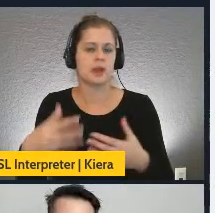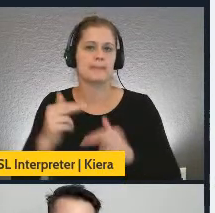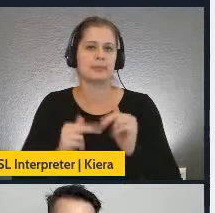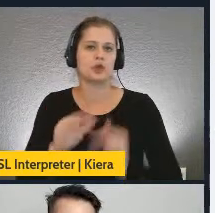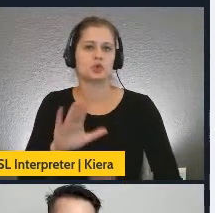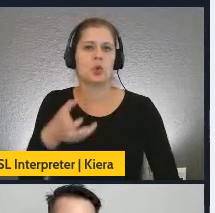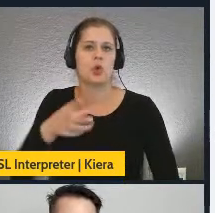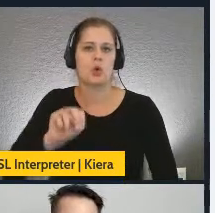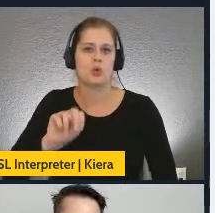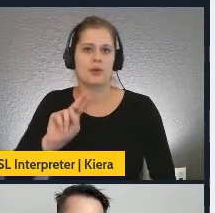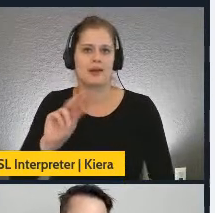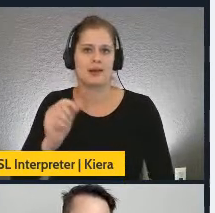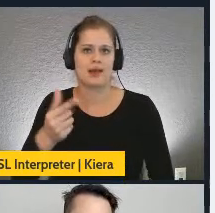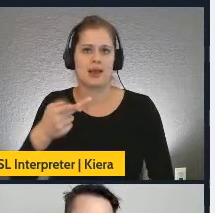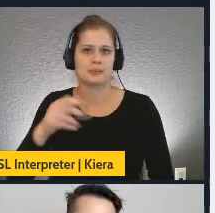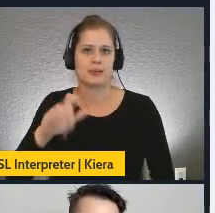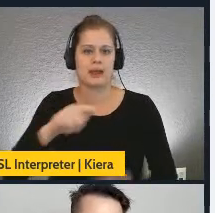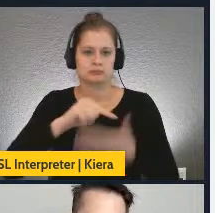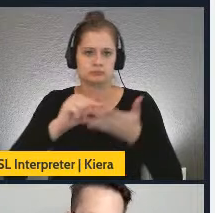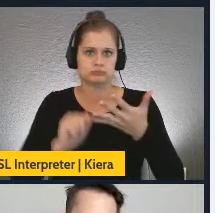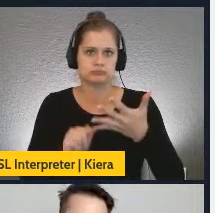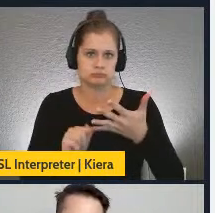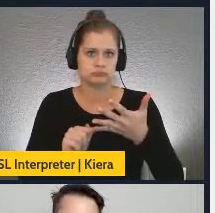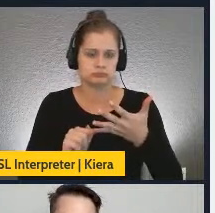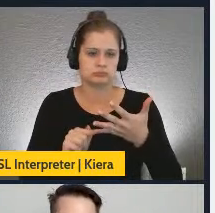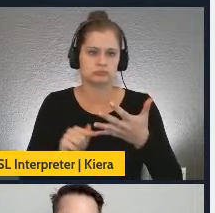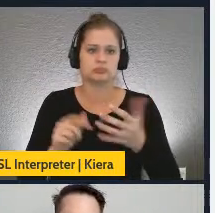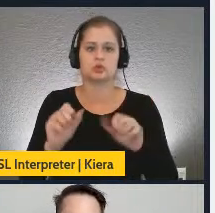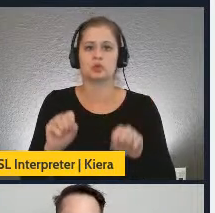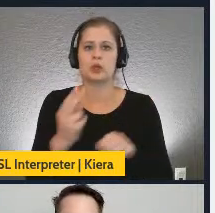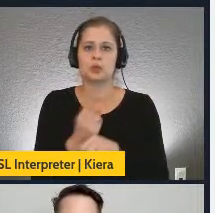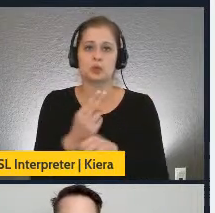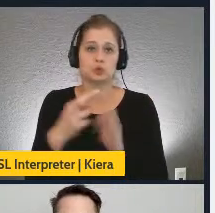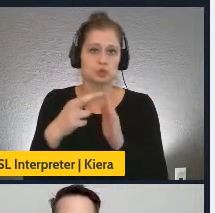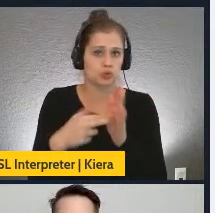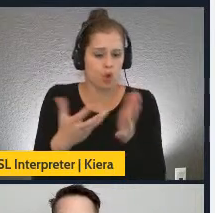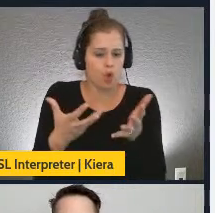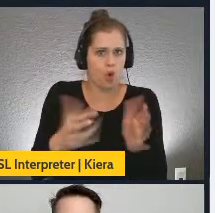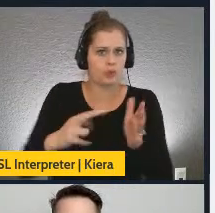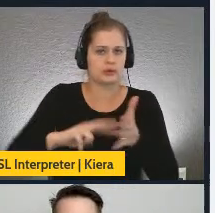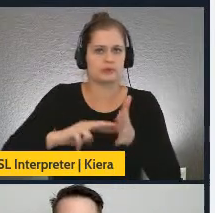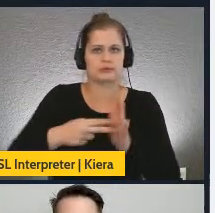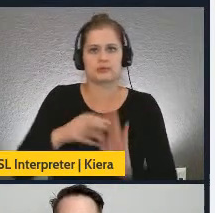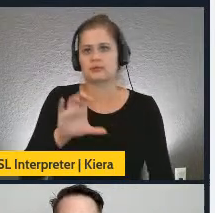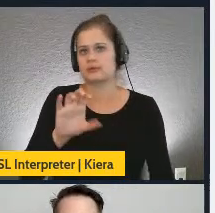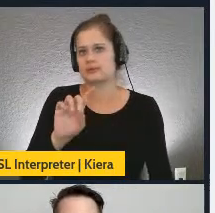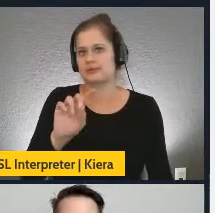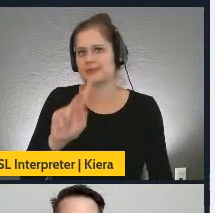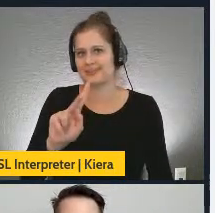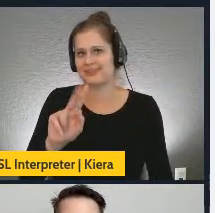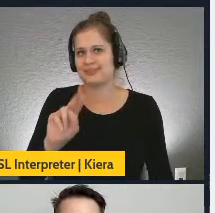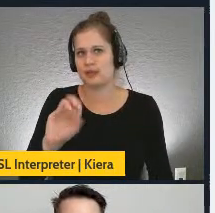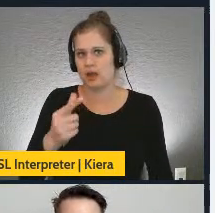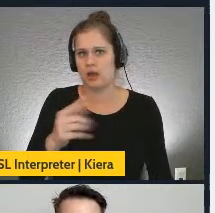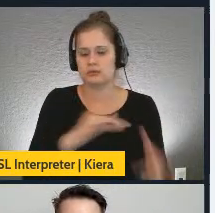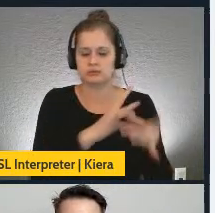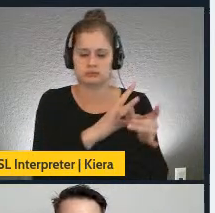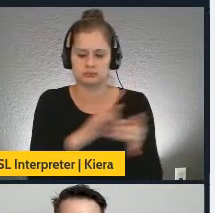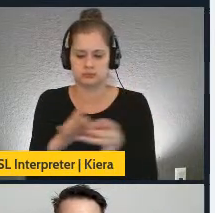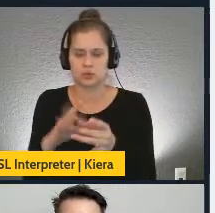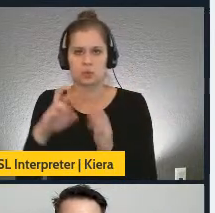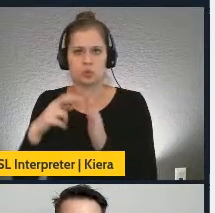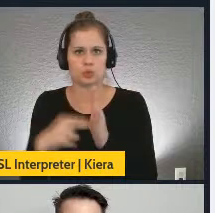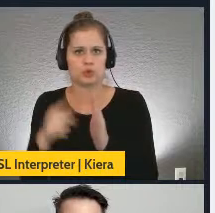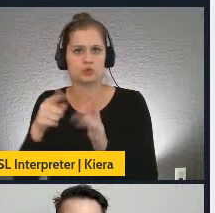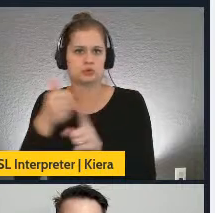packs. So you can use rules that are already defined in CDK-nag in conjunction with the rules that you define to develop